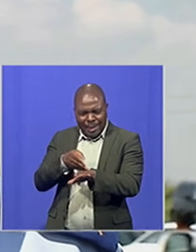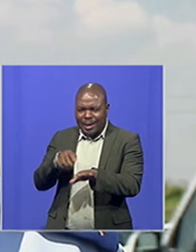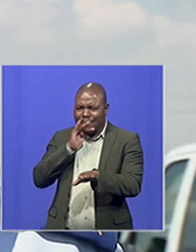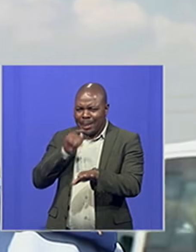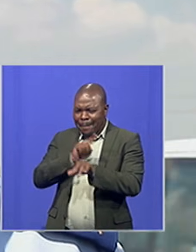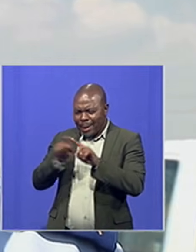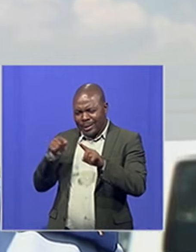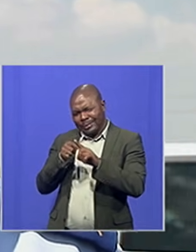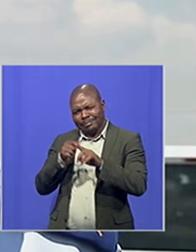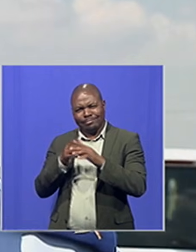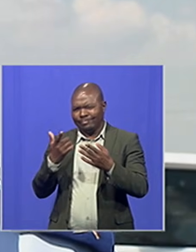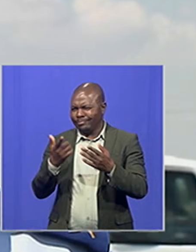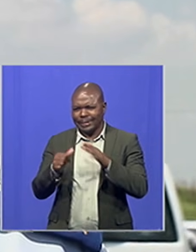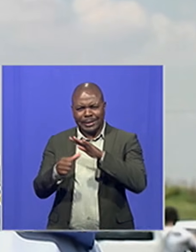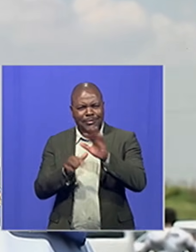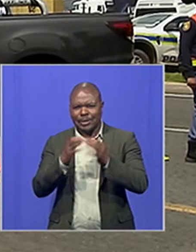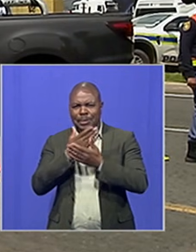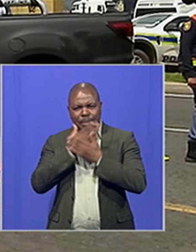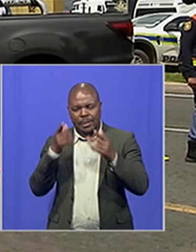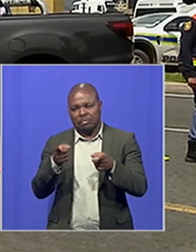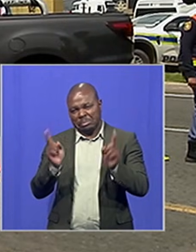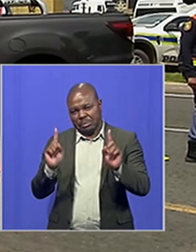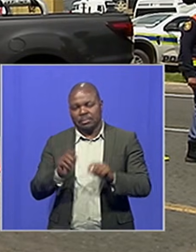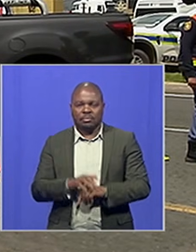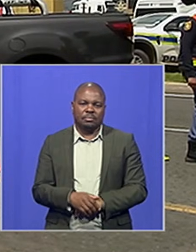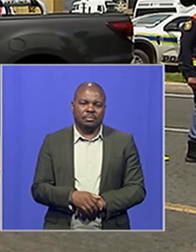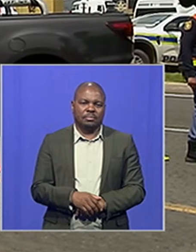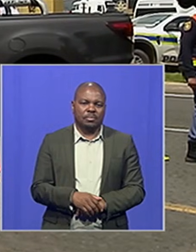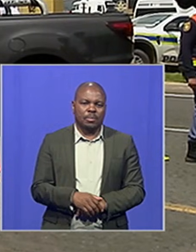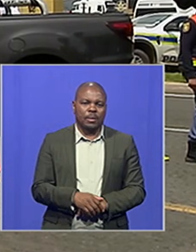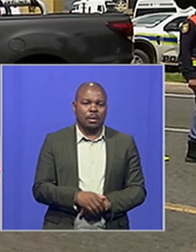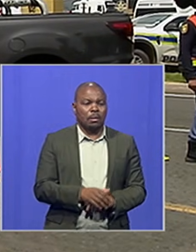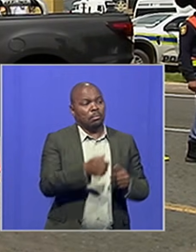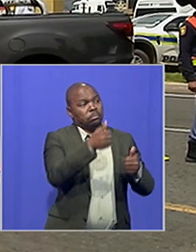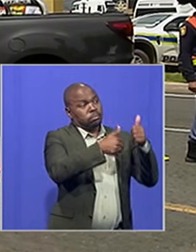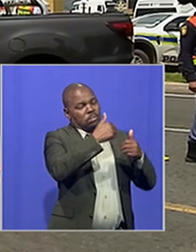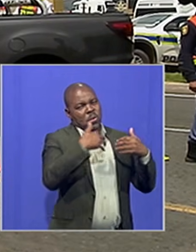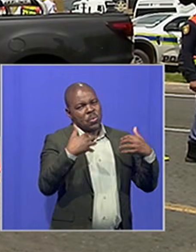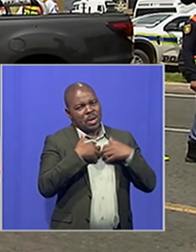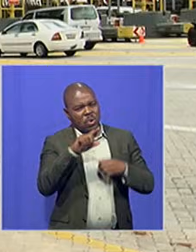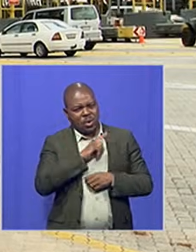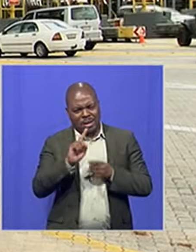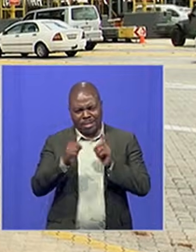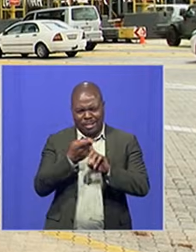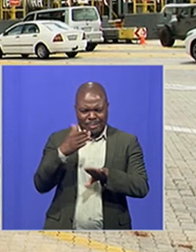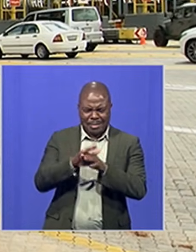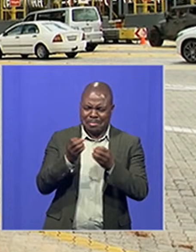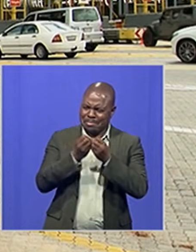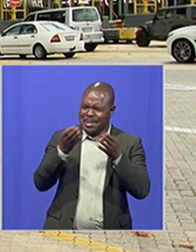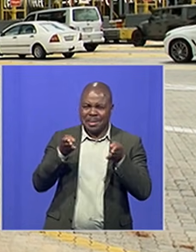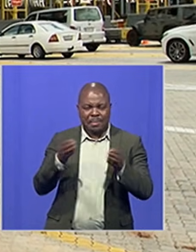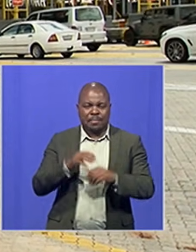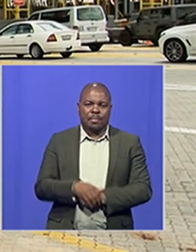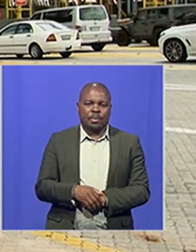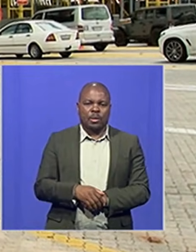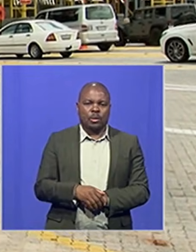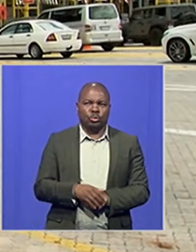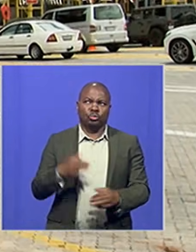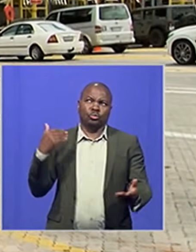clients, and it's dangerous. Botati bo tshwenyegile thata ka dintsho tsa mo ditseleng. Say that we have